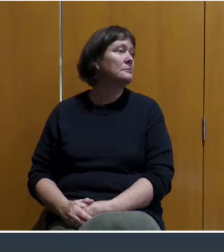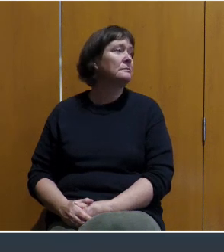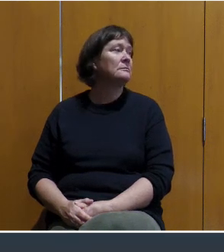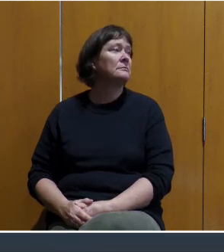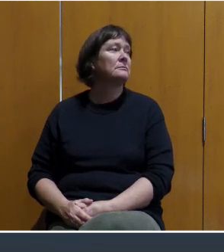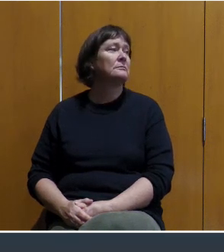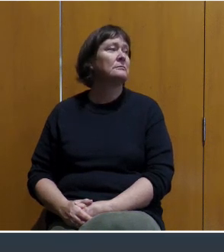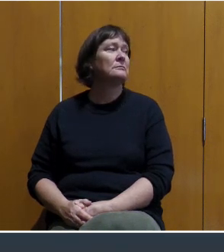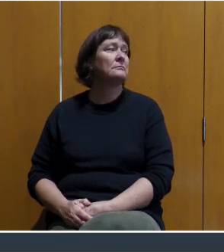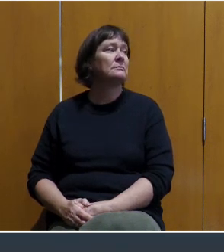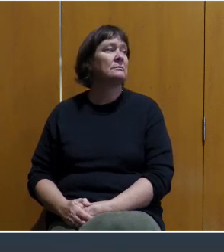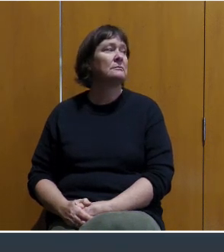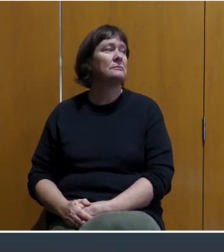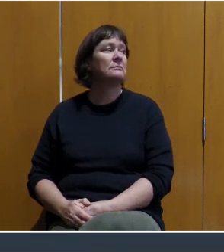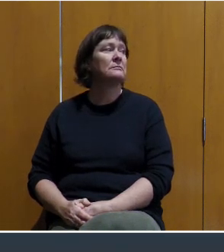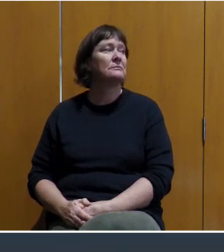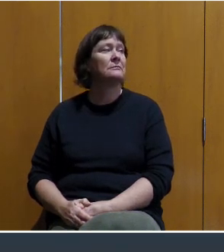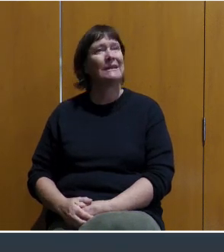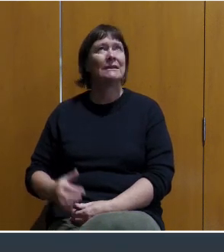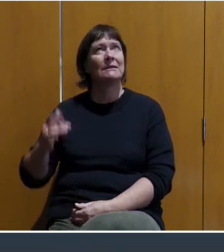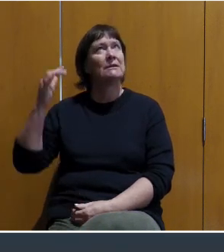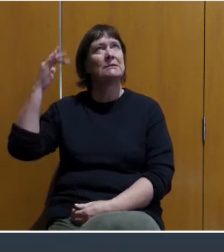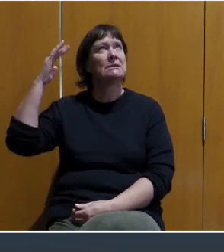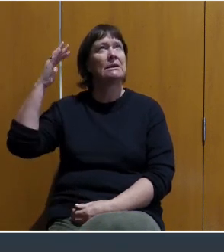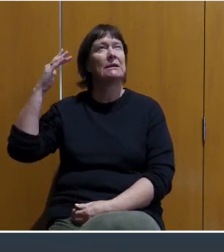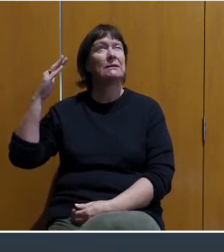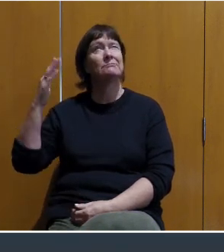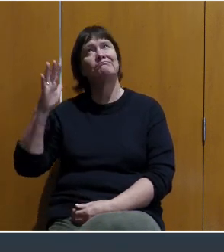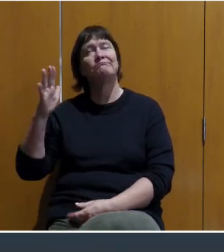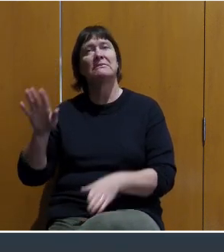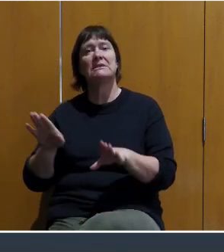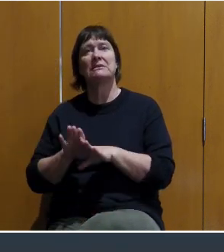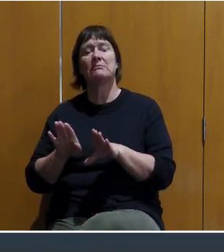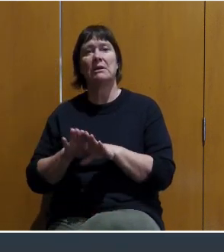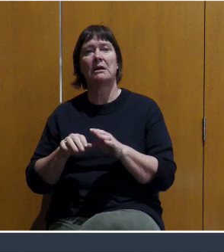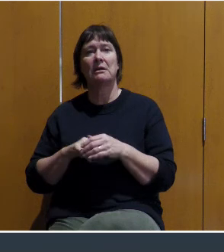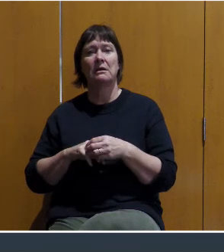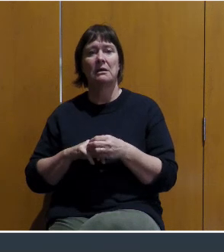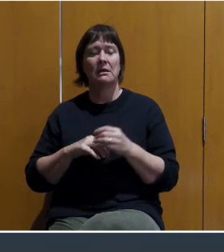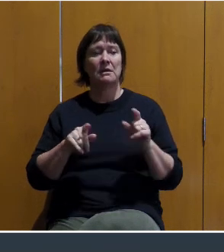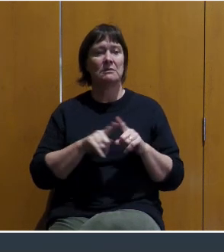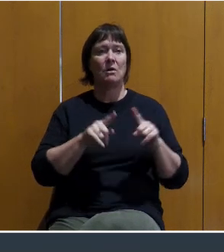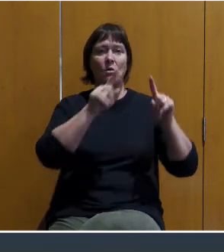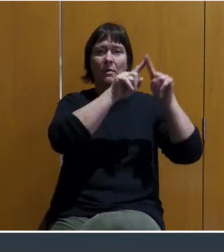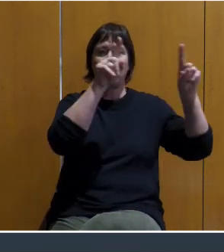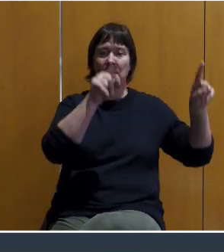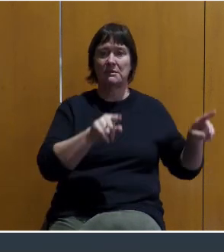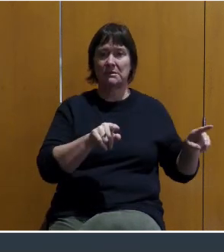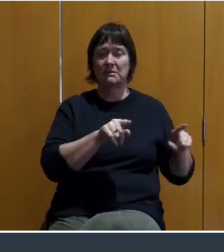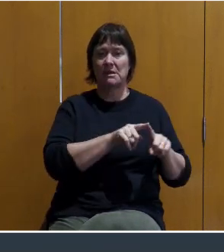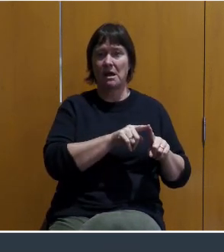Thank you, Madam Mayor. Yeah, just along that line of thinking and also in connection with the signage issue, it sounds like